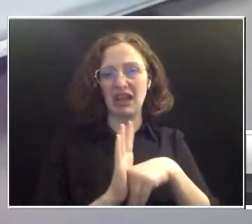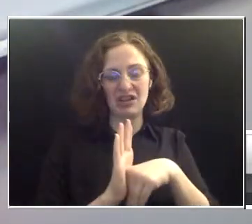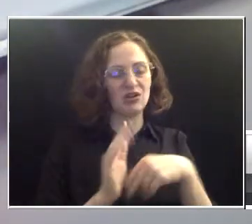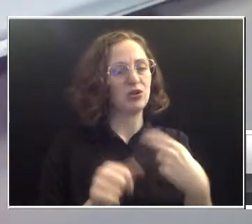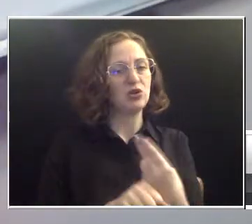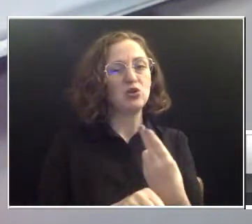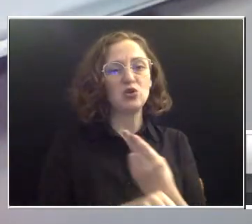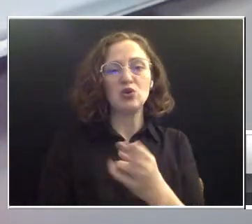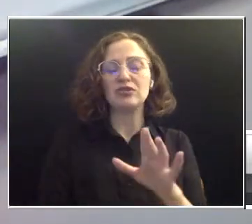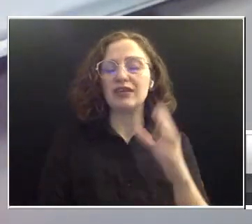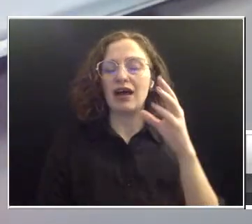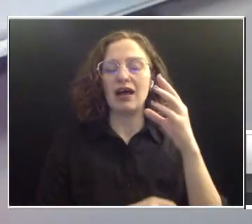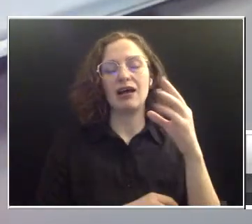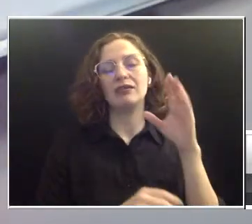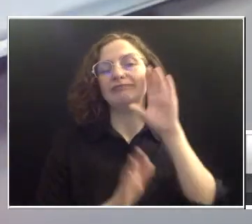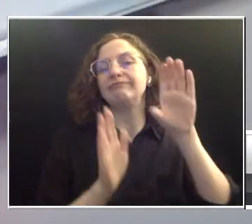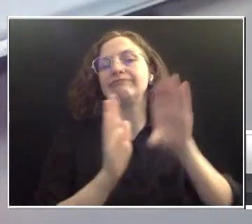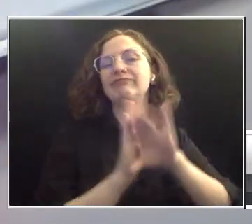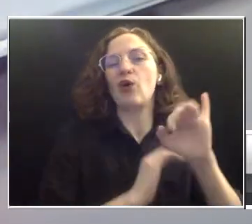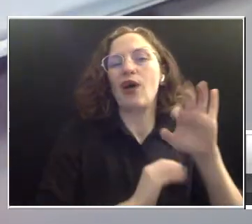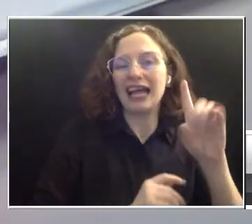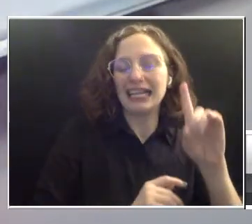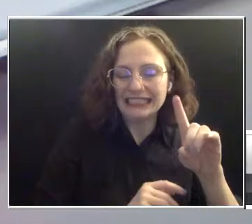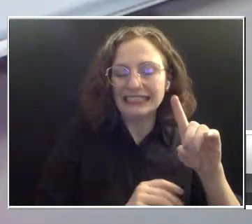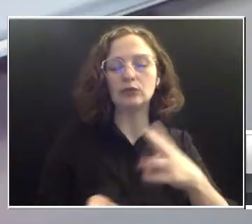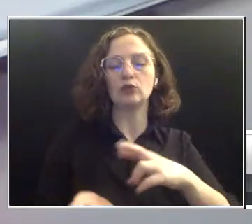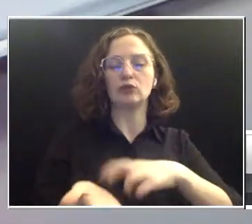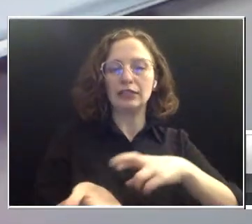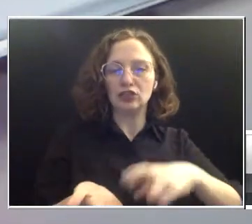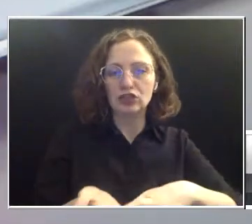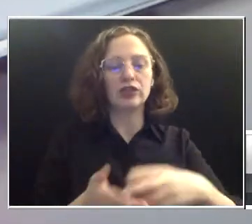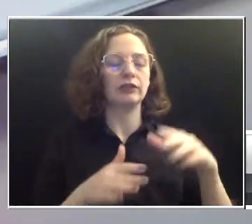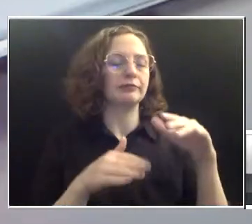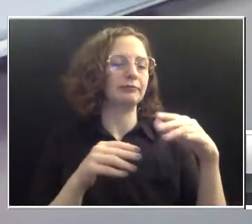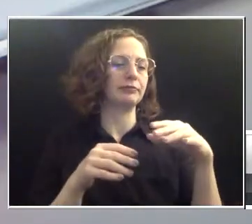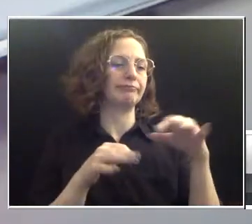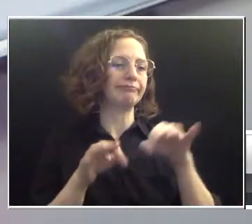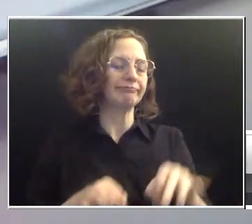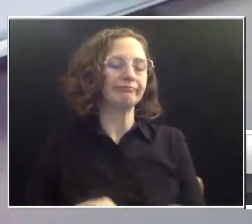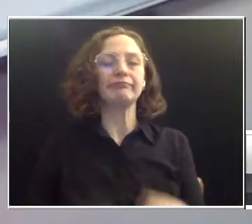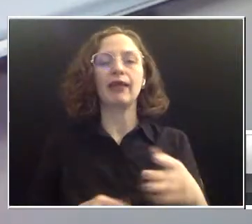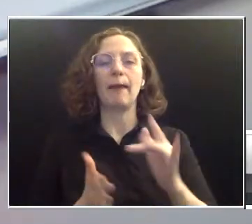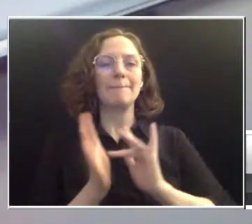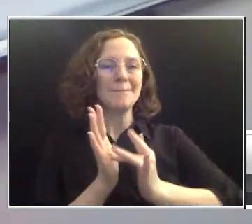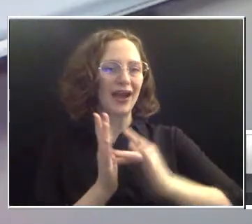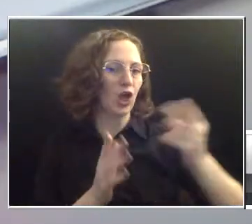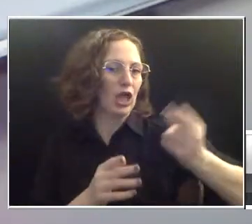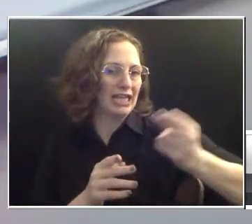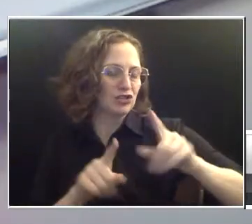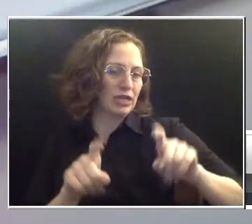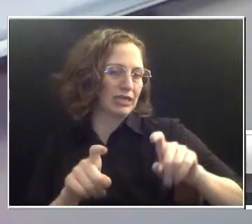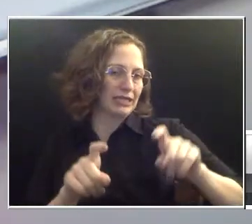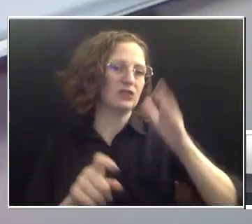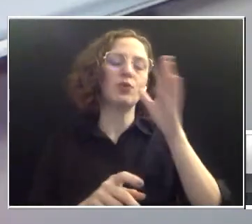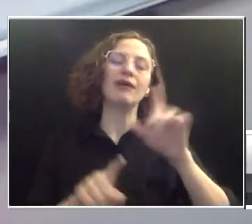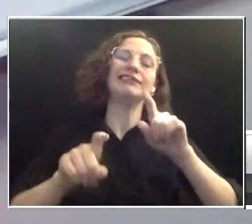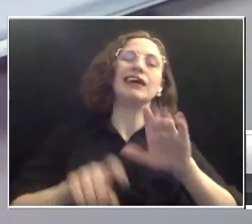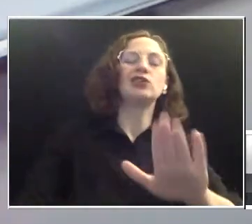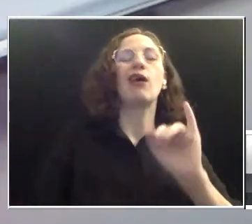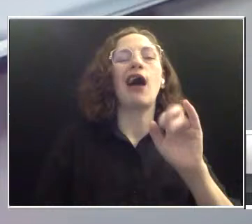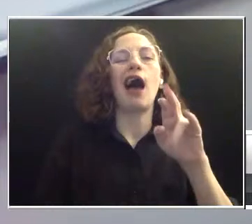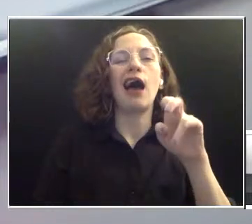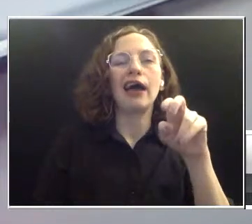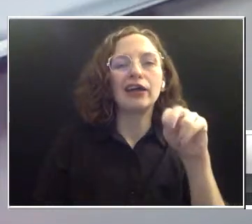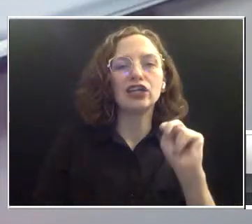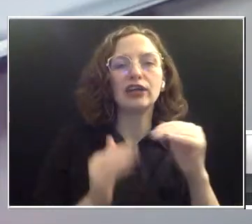You'll go through a medical history process. We'll test your iron levels, your blood pressure, your temperature, things like that. And then you're donating blood